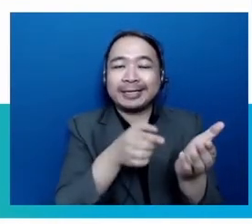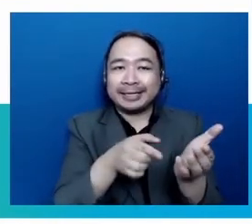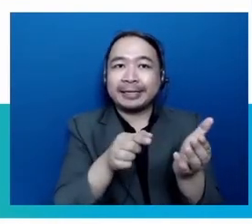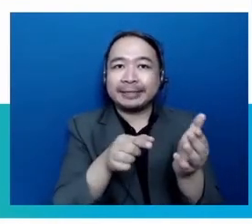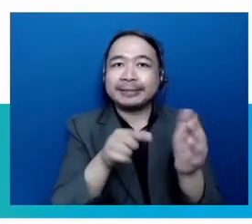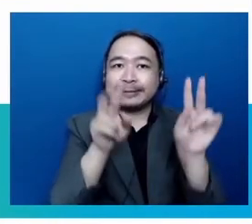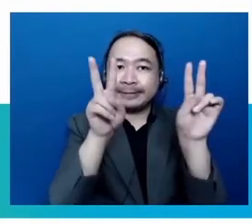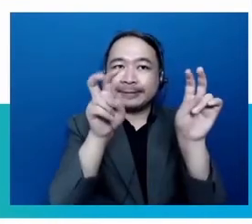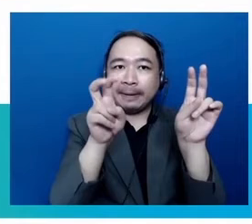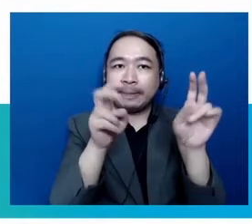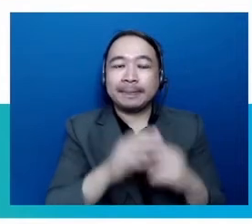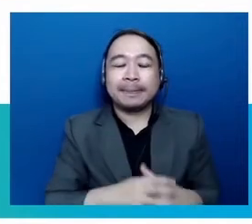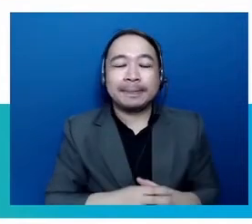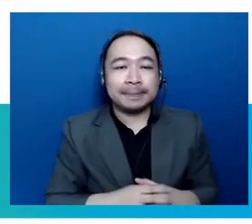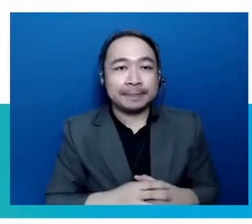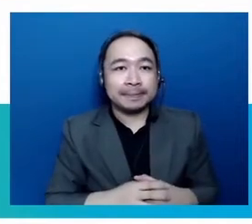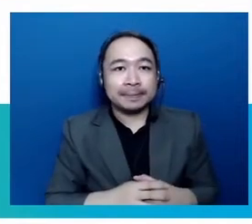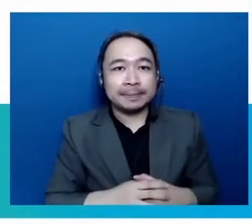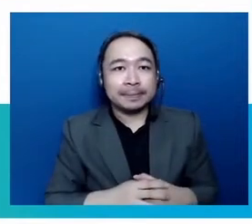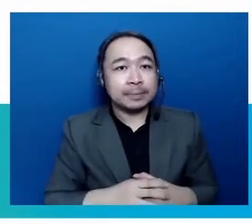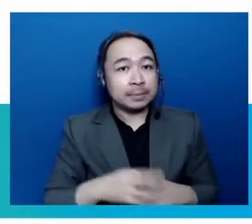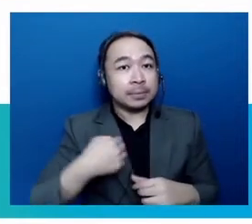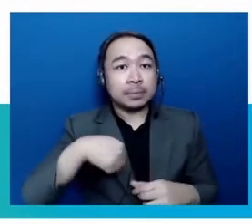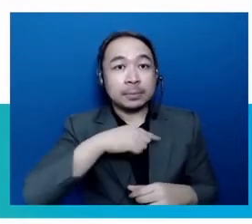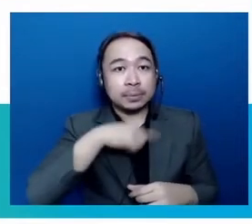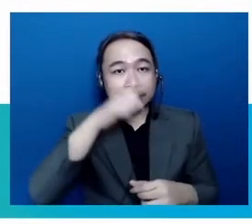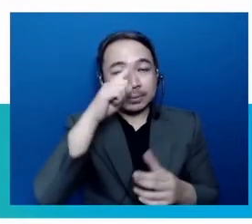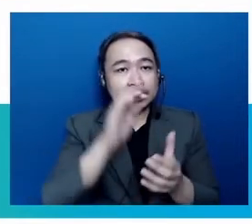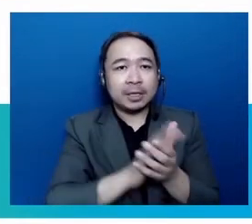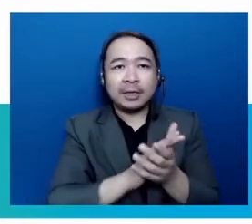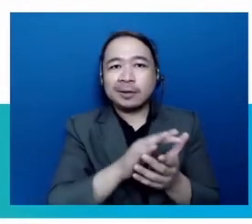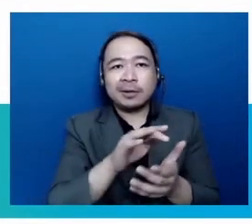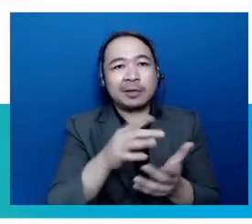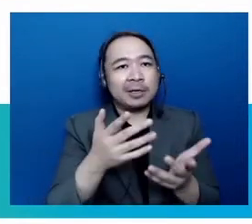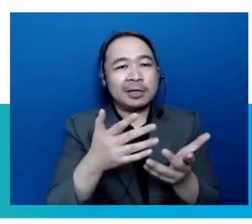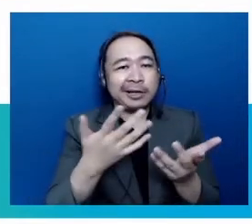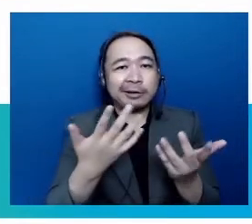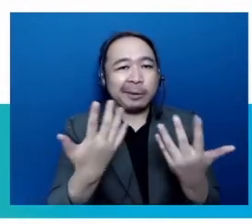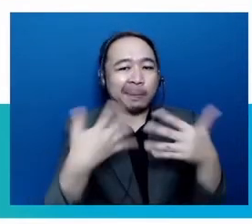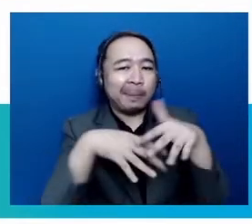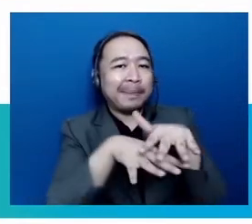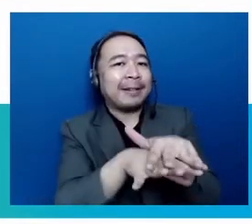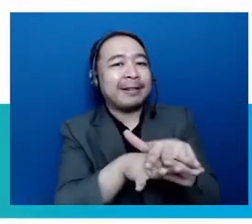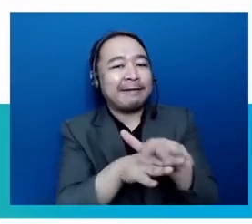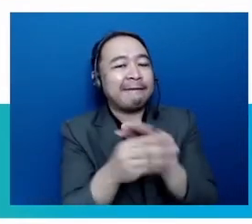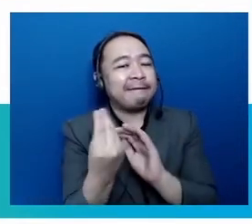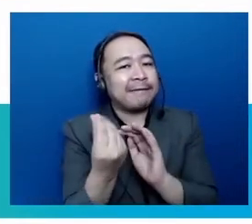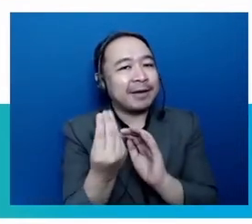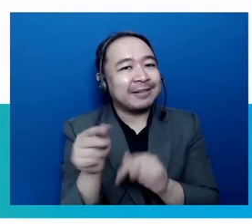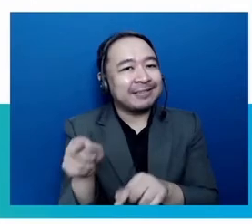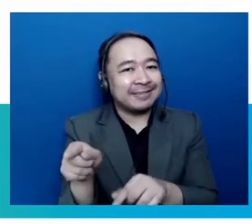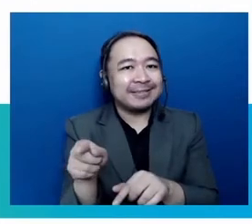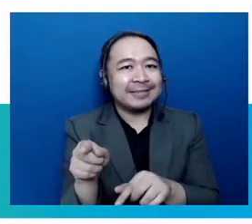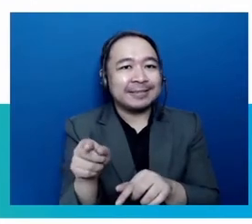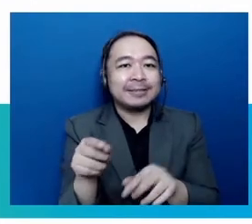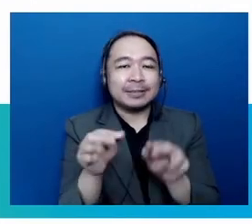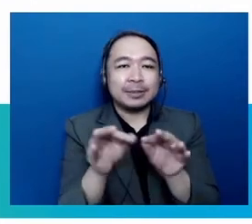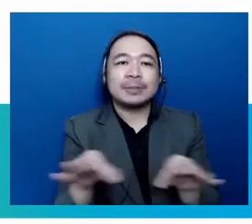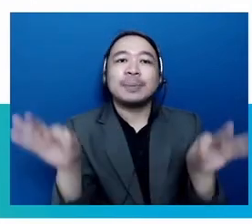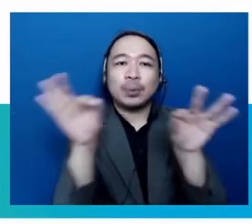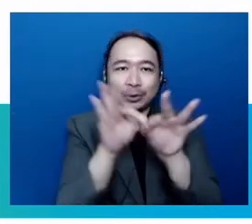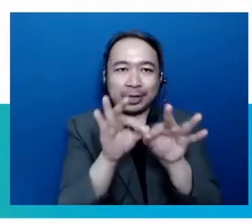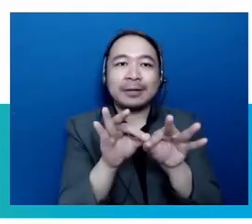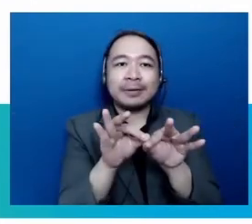subject. We believe that blended finance, for the reason that Christian mentioned, is actually crucial